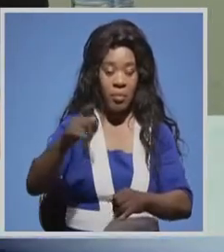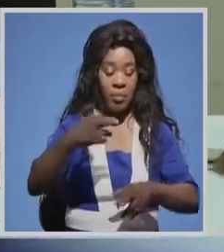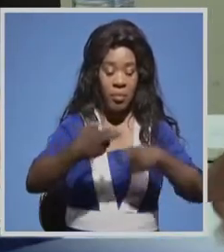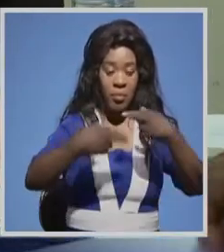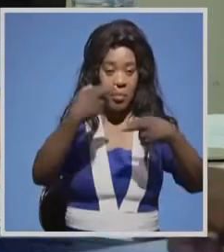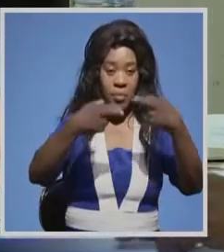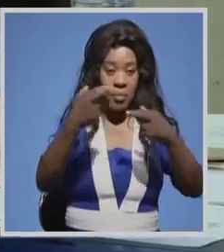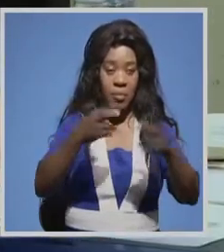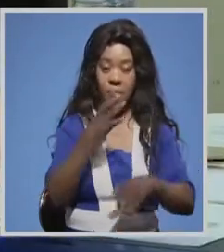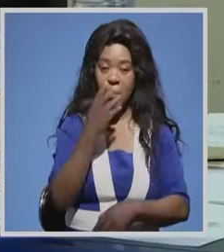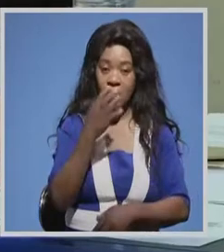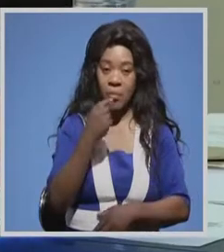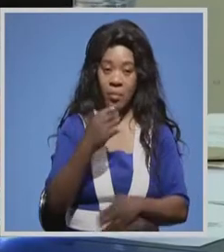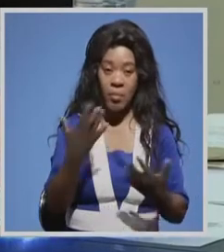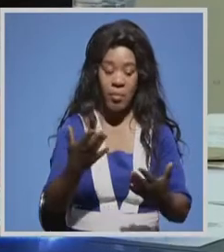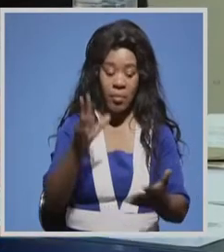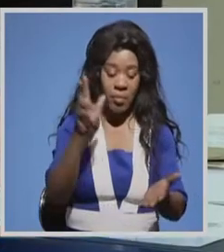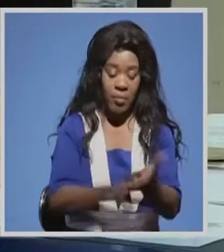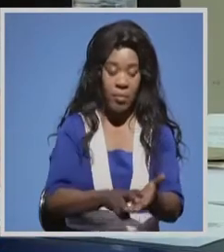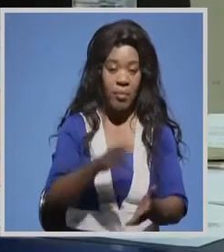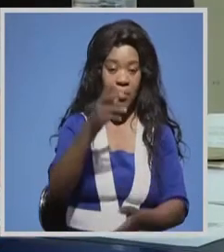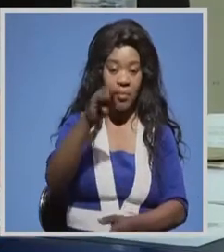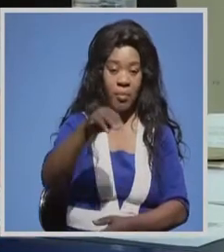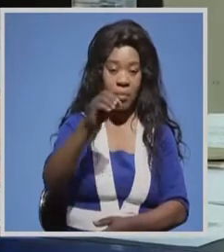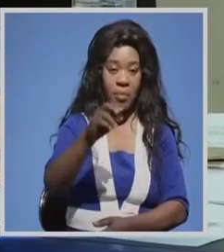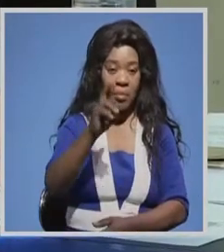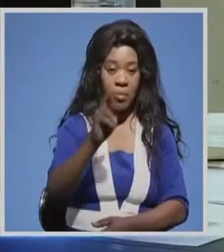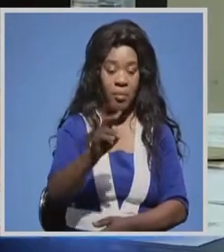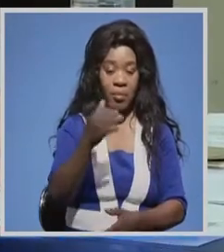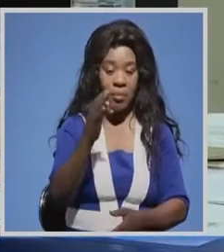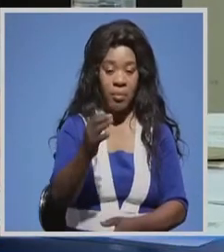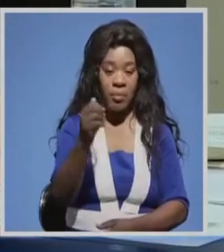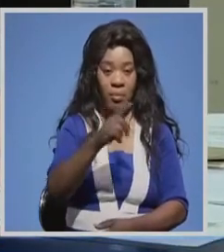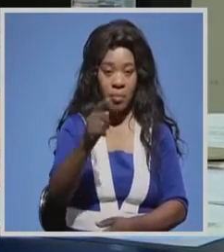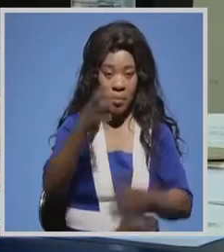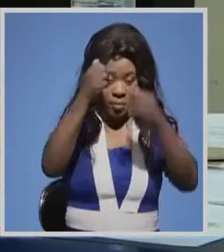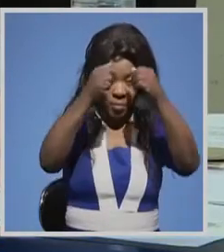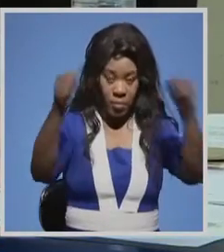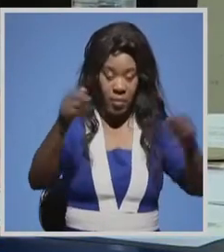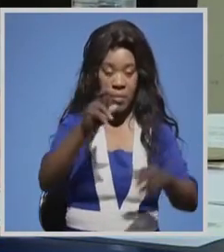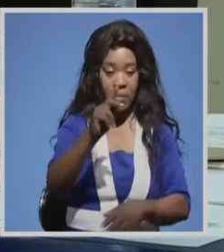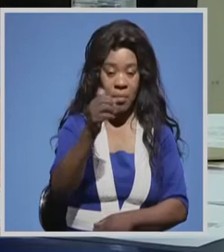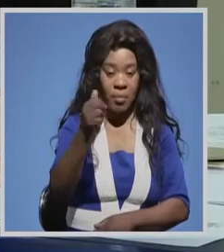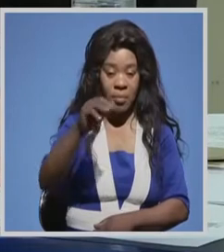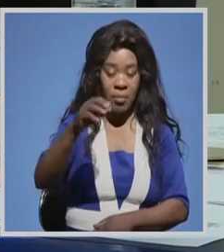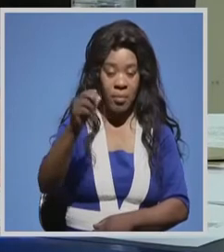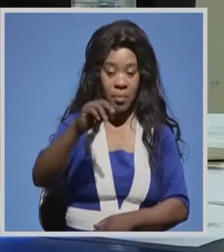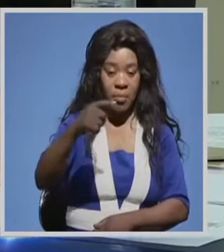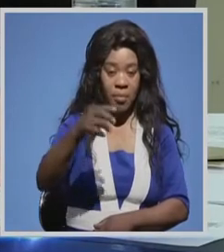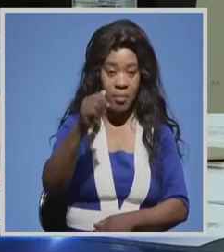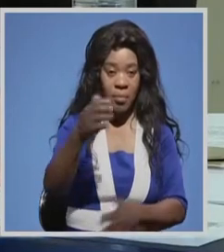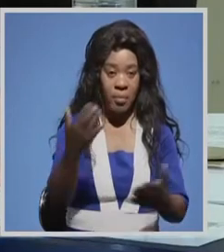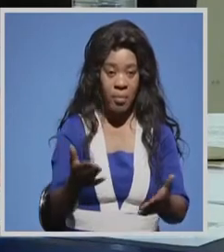was speaking shortly after the signing ceremony with FAS President Andrew Kamanga. And Kamanga said the